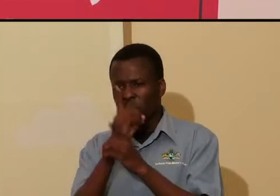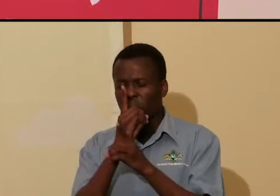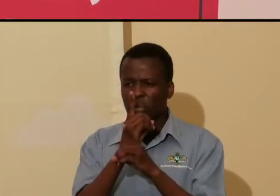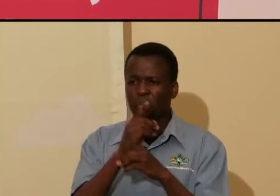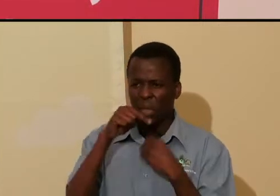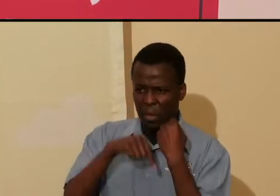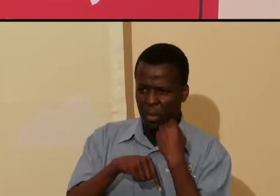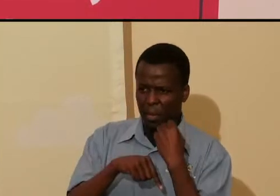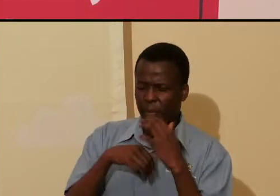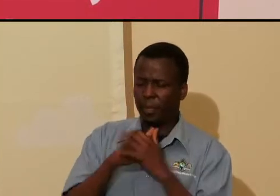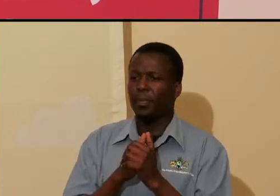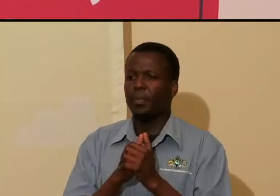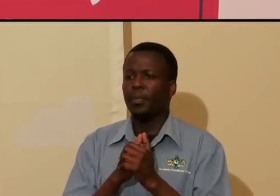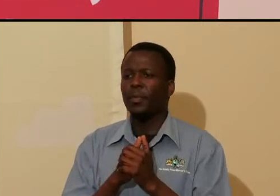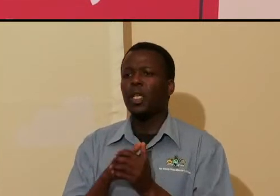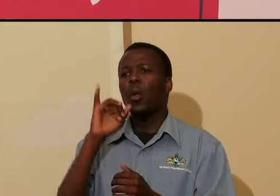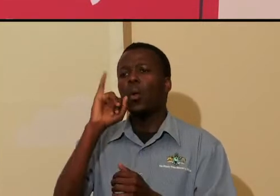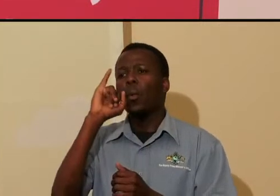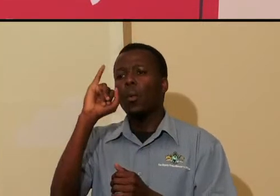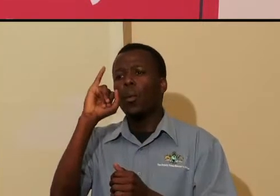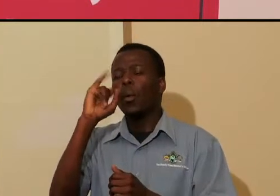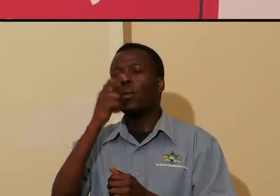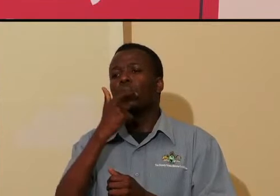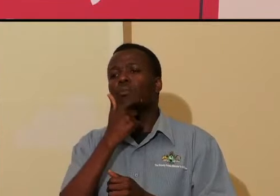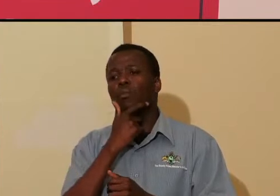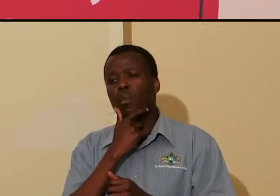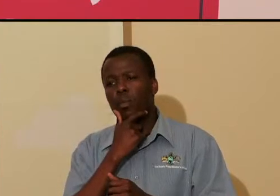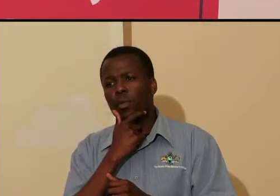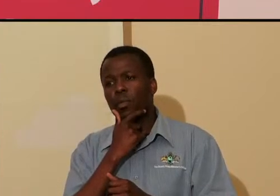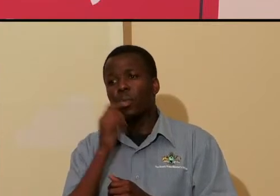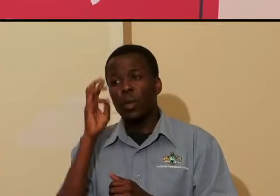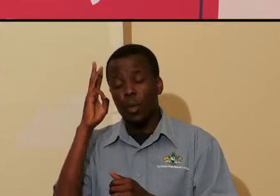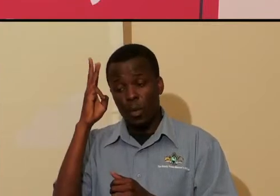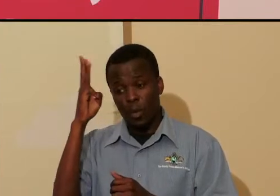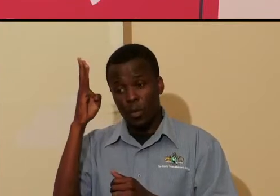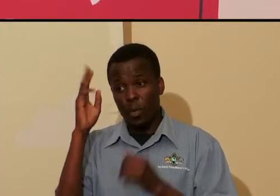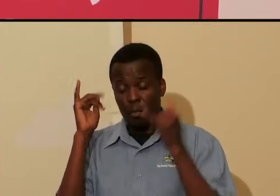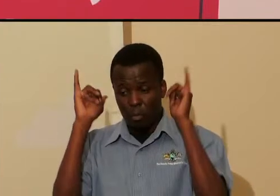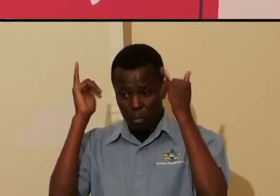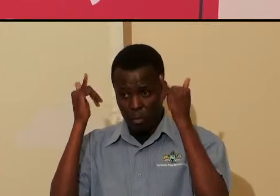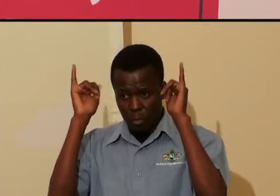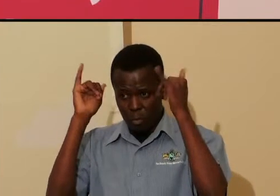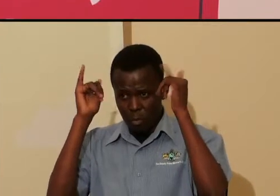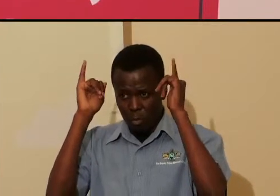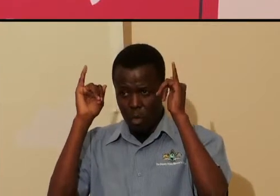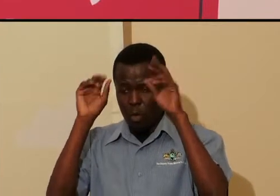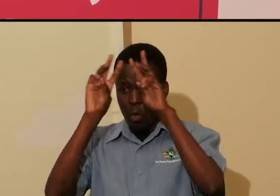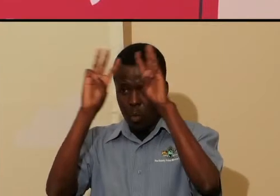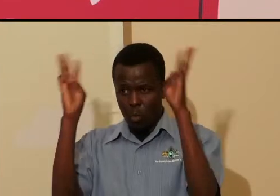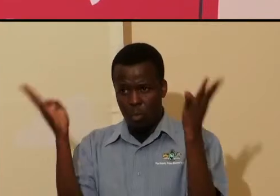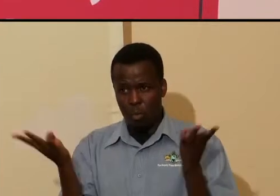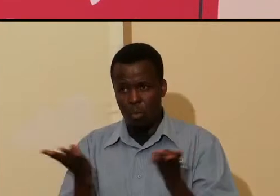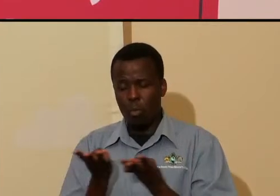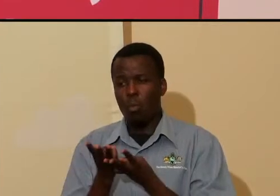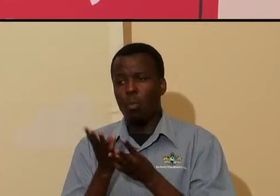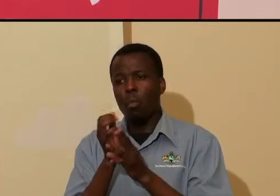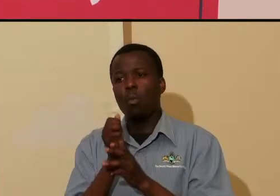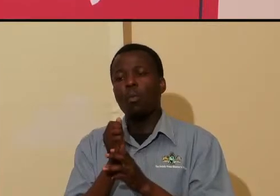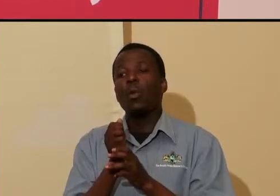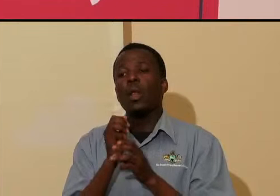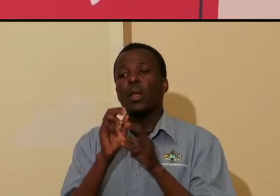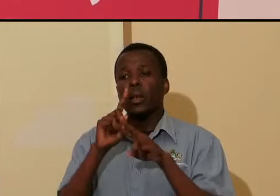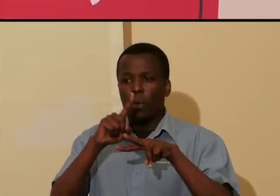main event, which is the 1st of December, we are going to commemorate World AIDS Day in